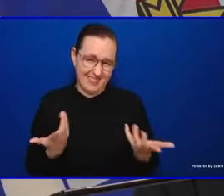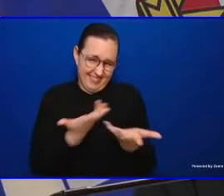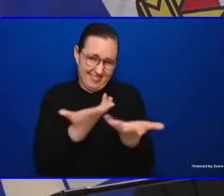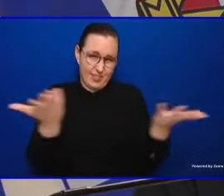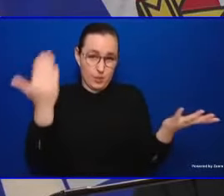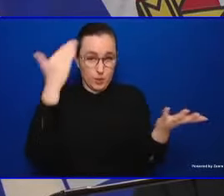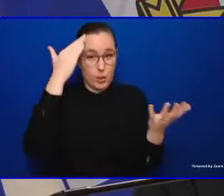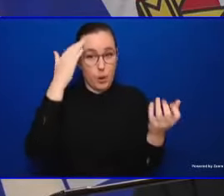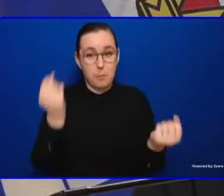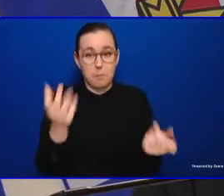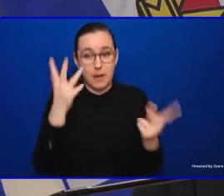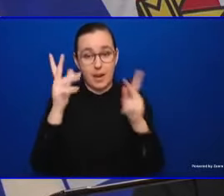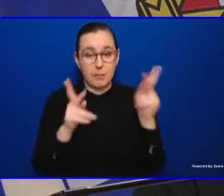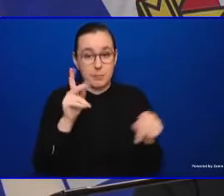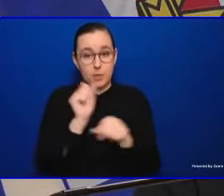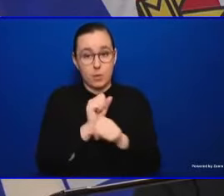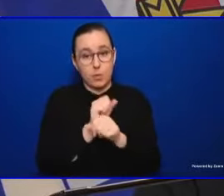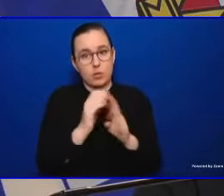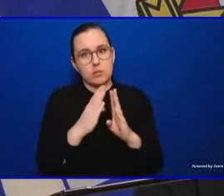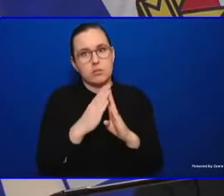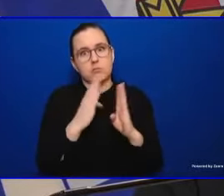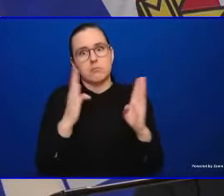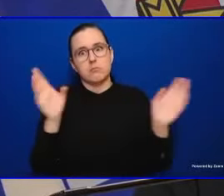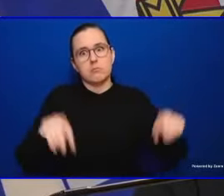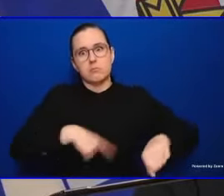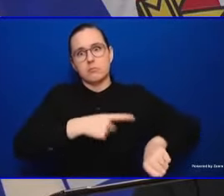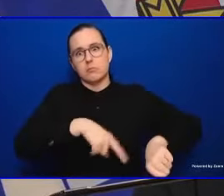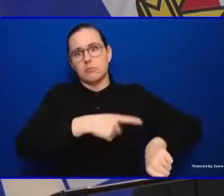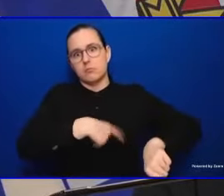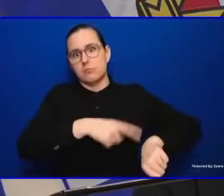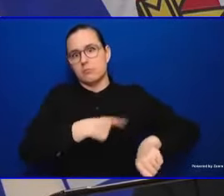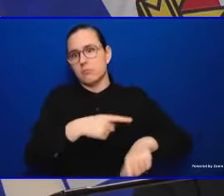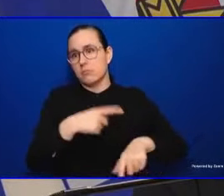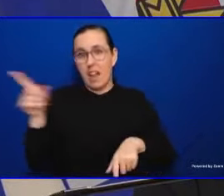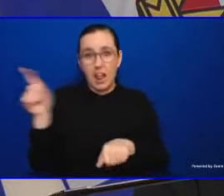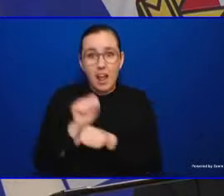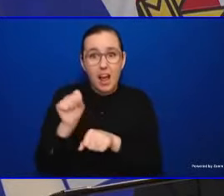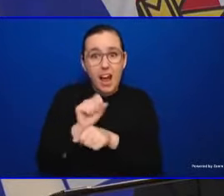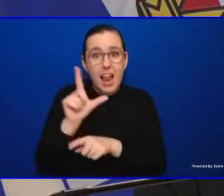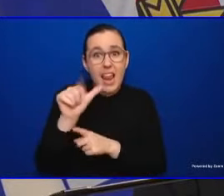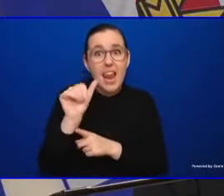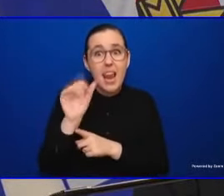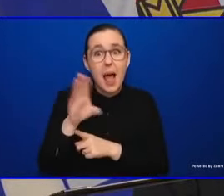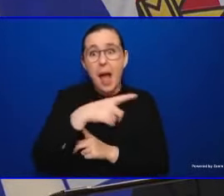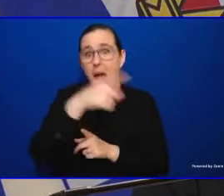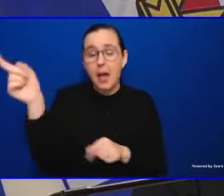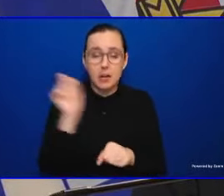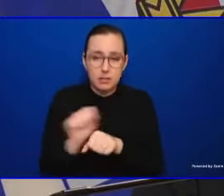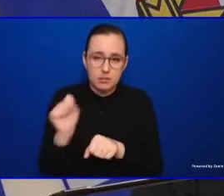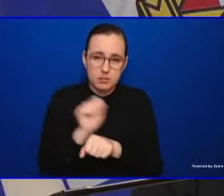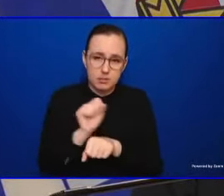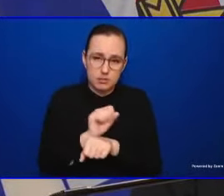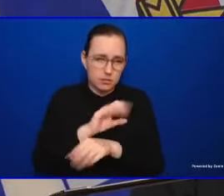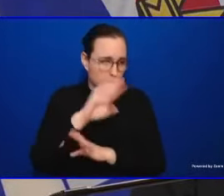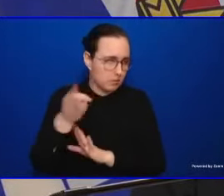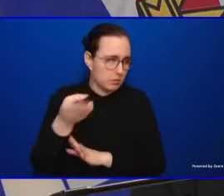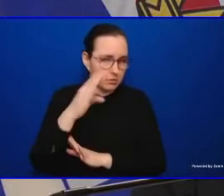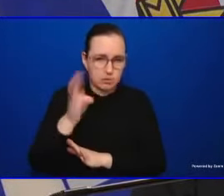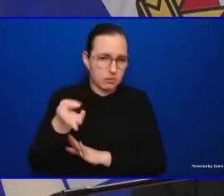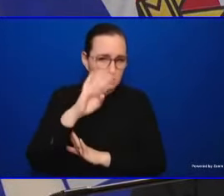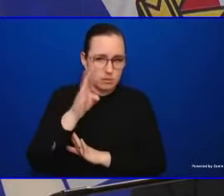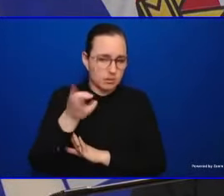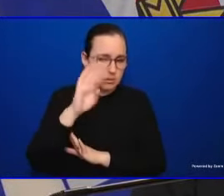our laboratory staff, so those that surveillance will be continuing. Next question, Christopher Folds, Kamloops This Week.